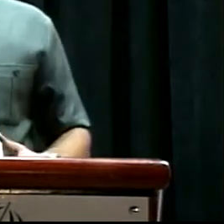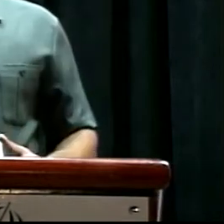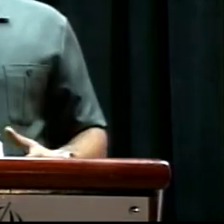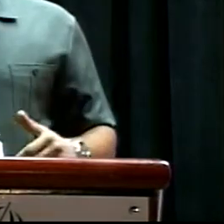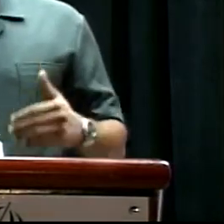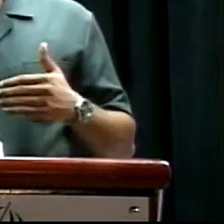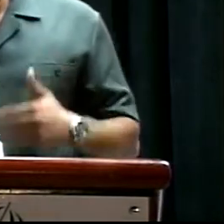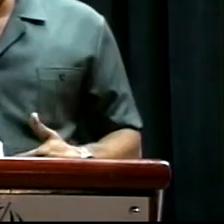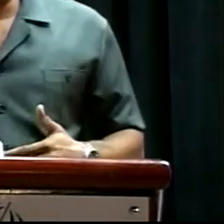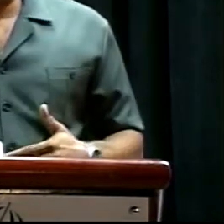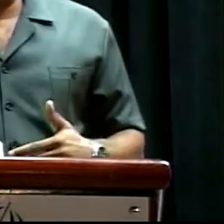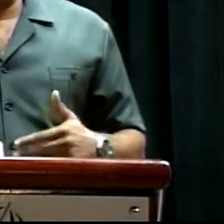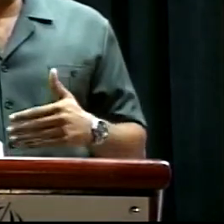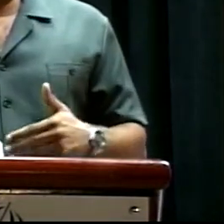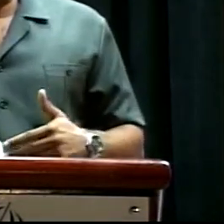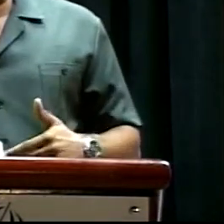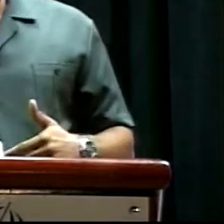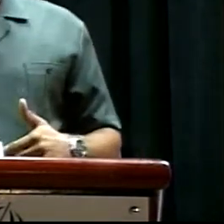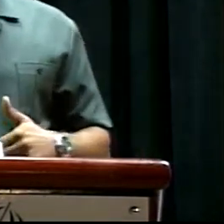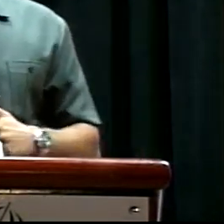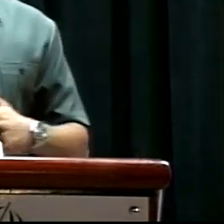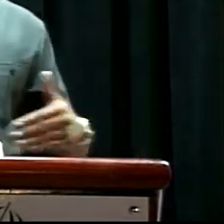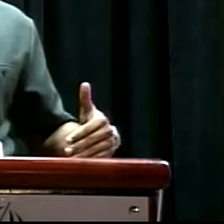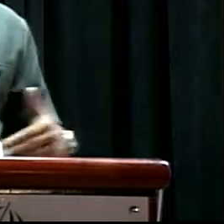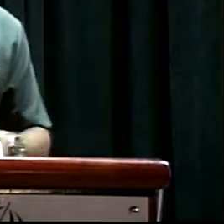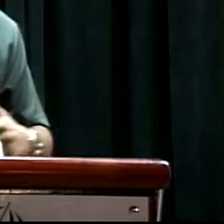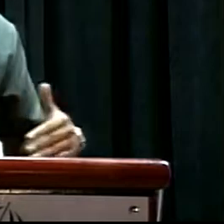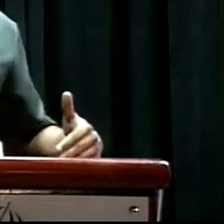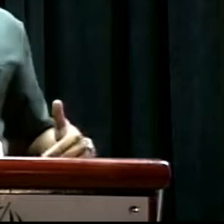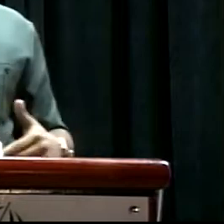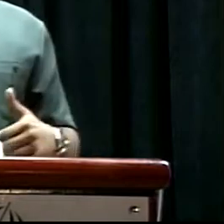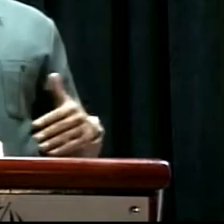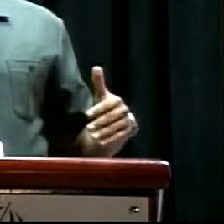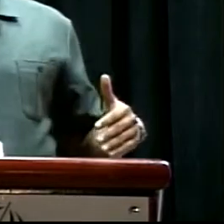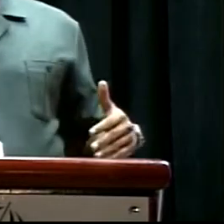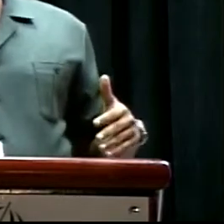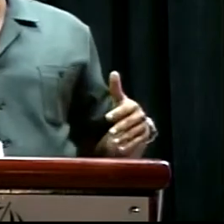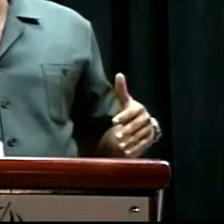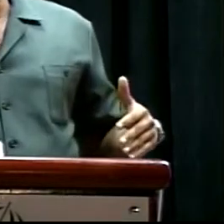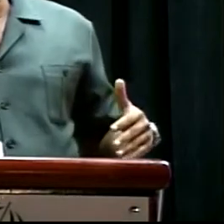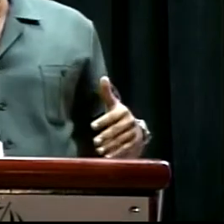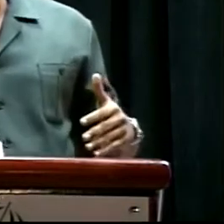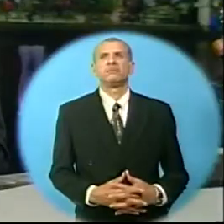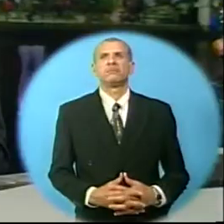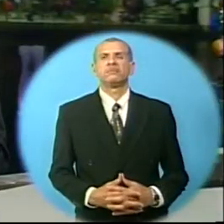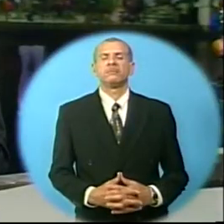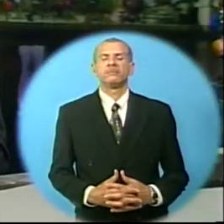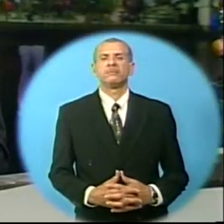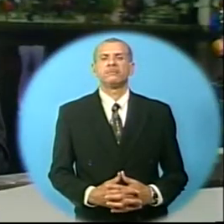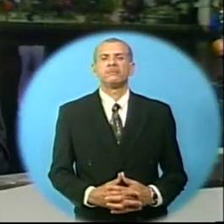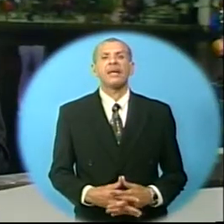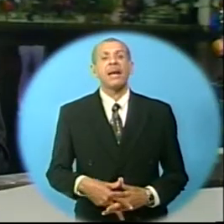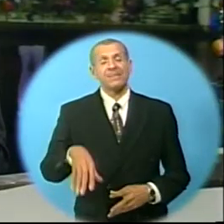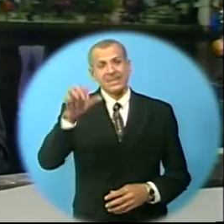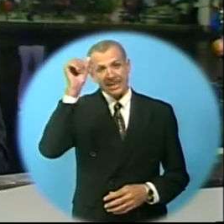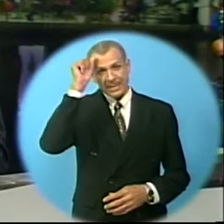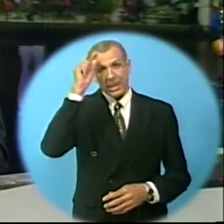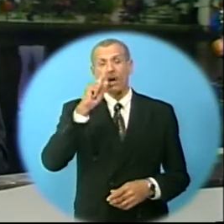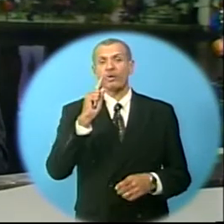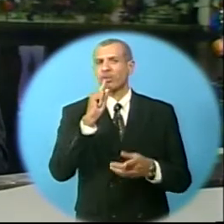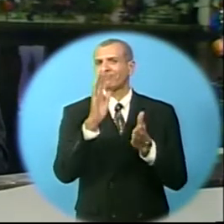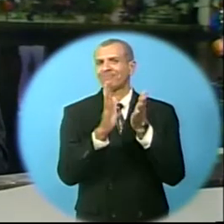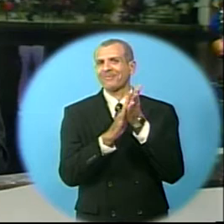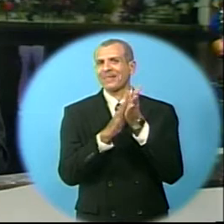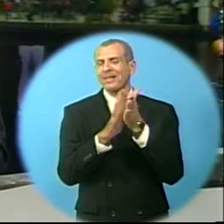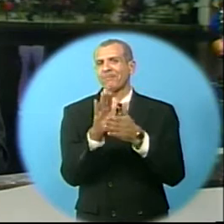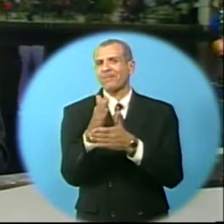we have to acknowledge them and recognize that they're really the ones keeping this country afloat. Mr. Seeley also lauded